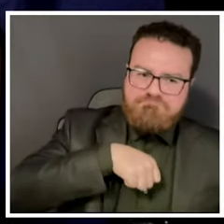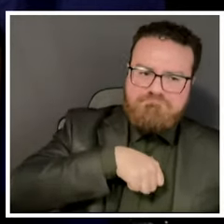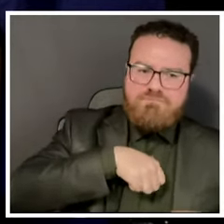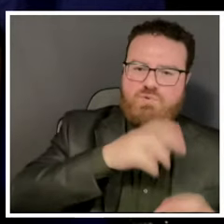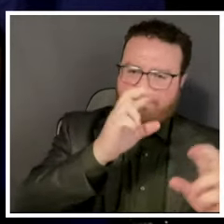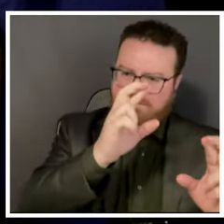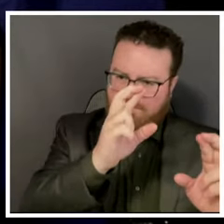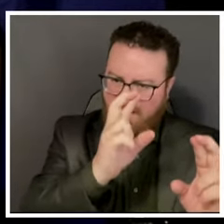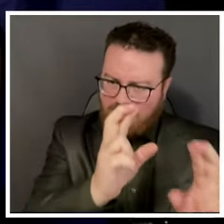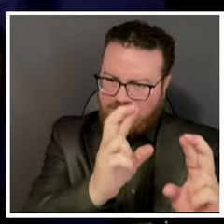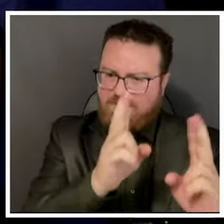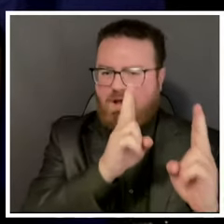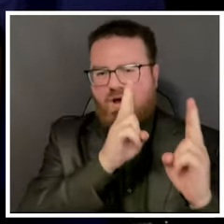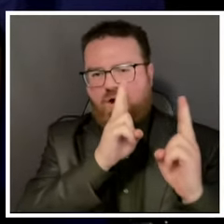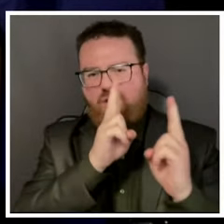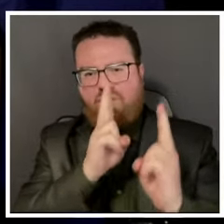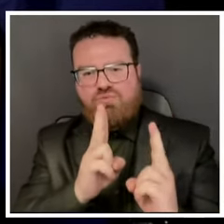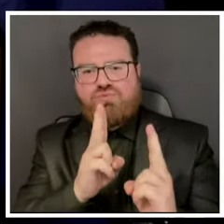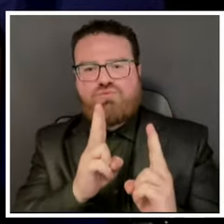to...